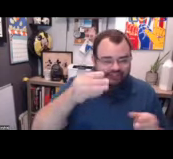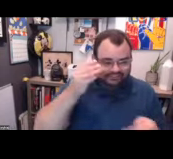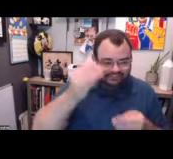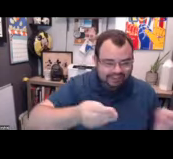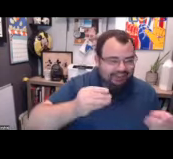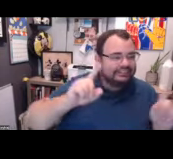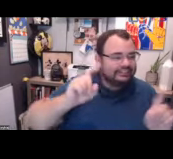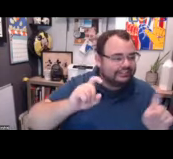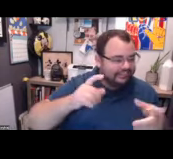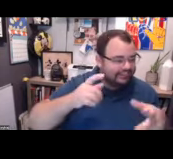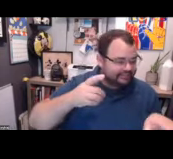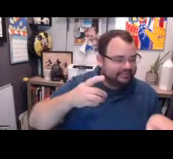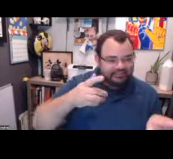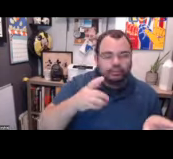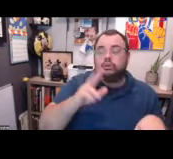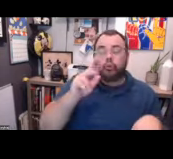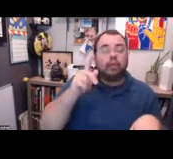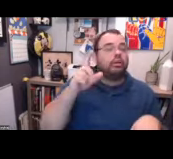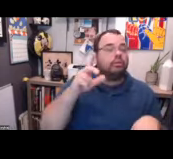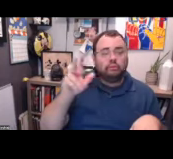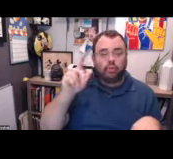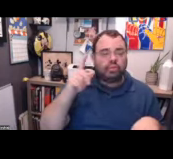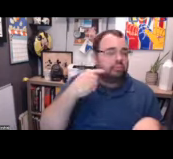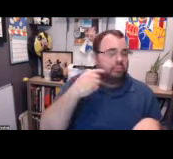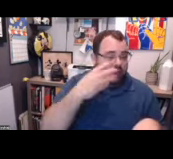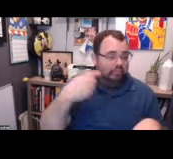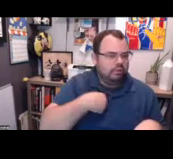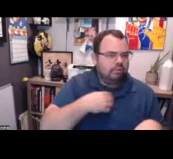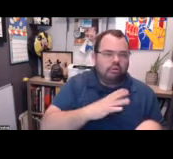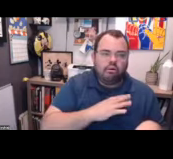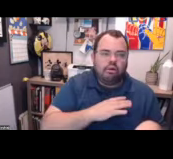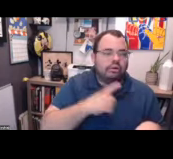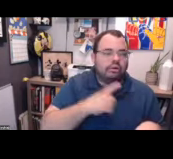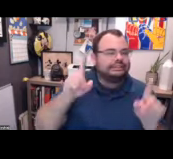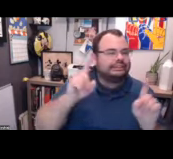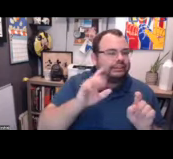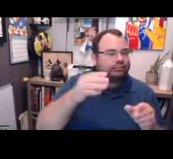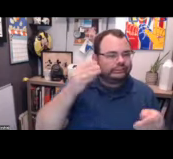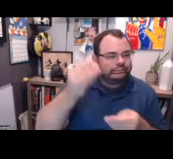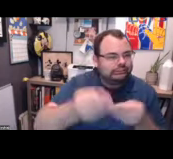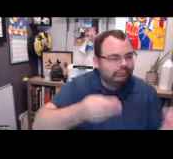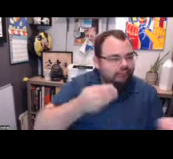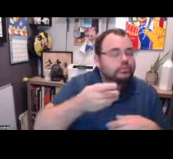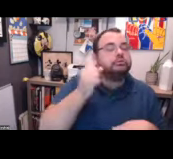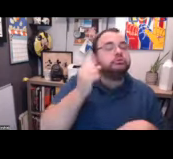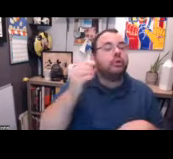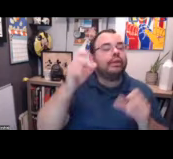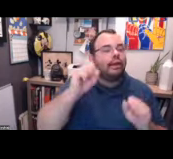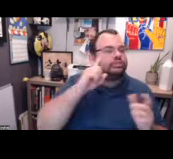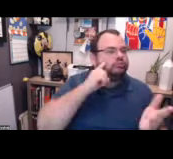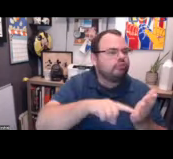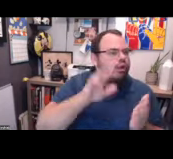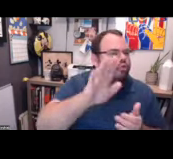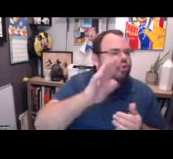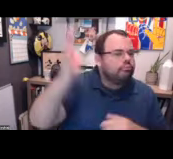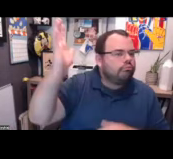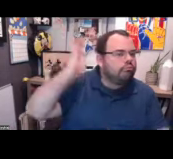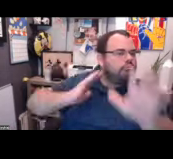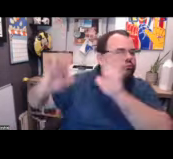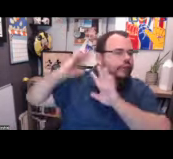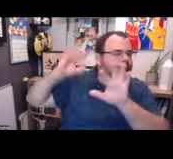Has anyone done that test for yourself about your genetics? Well, 23andMe is a genetic